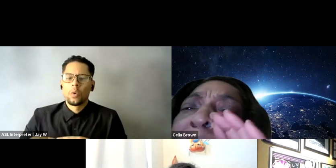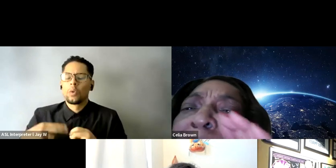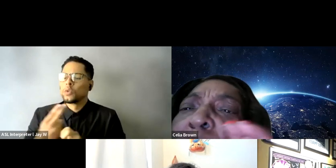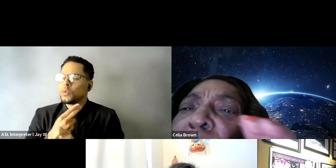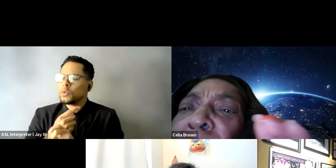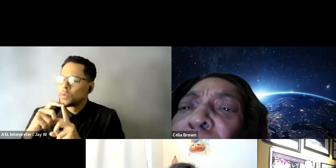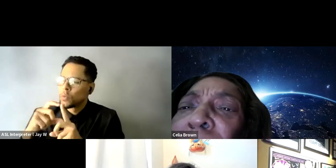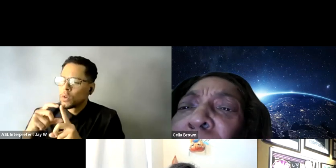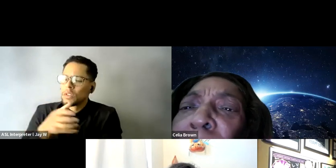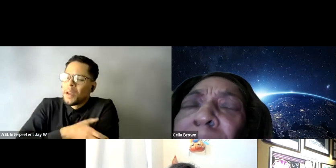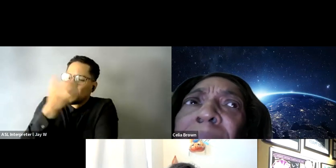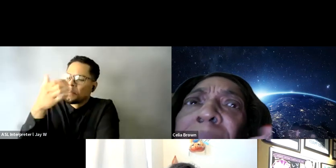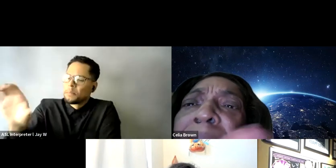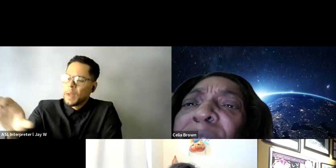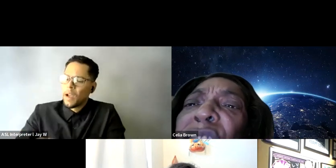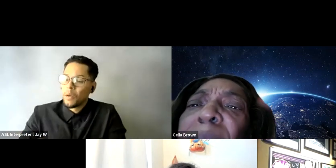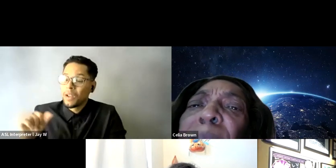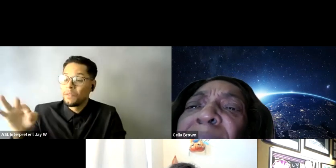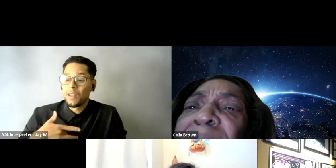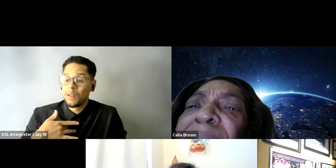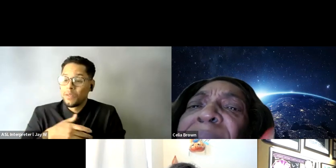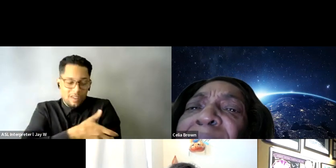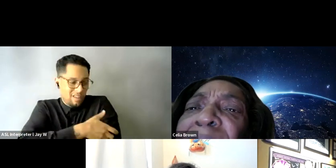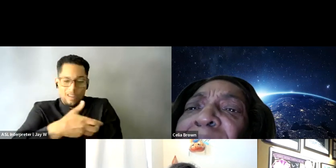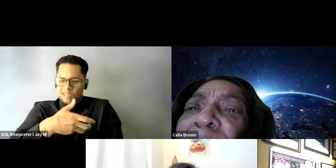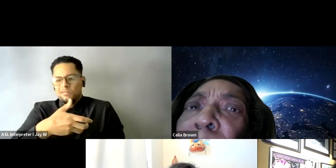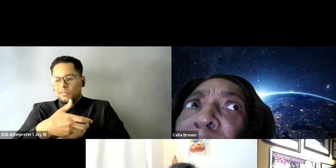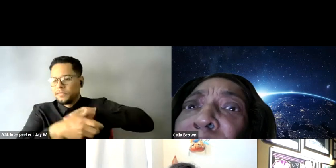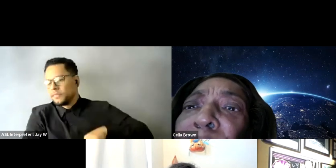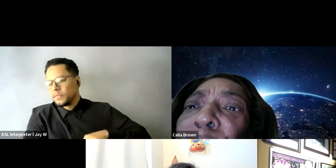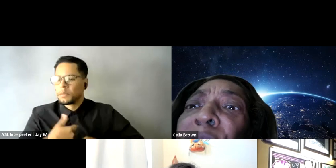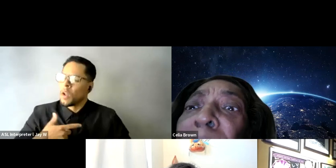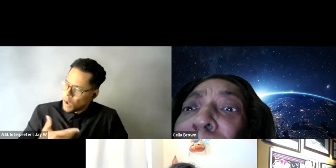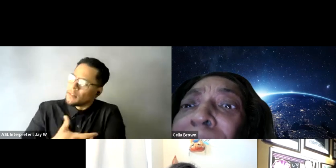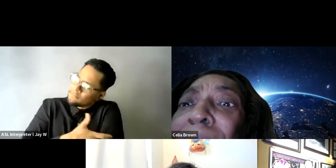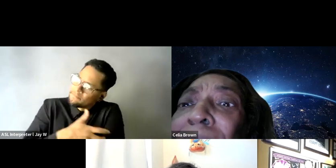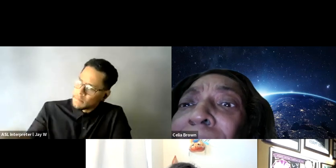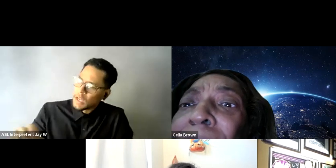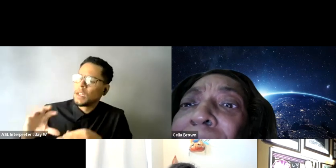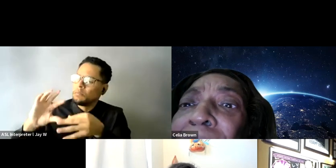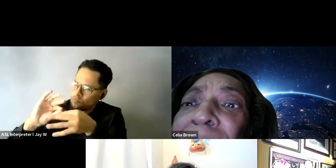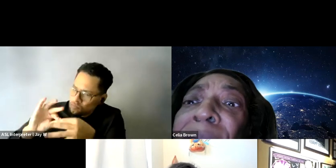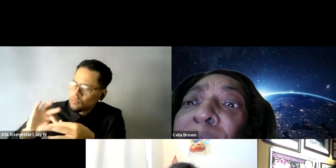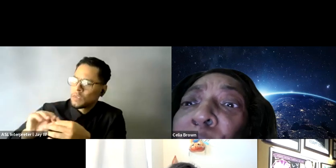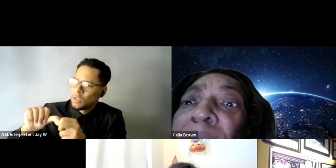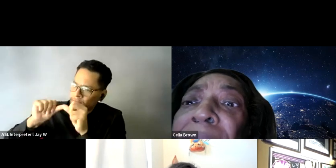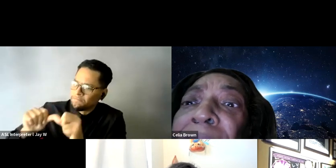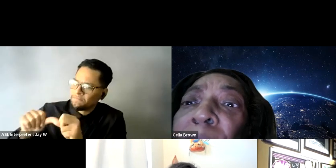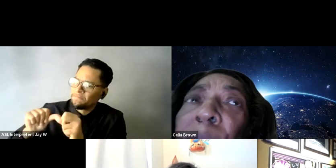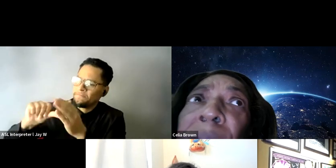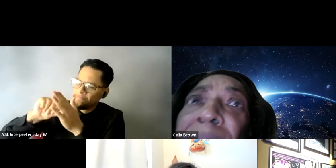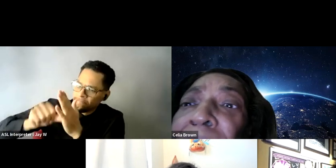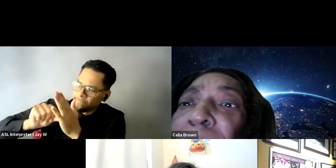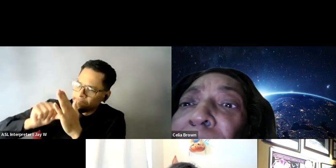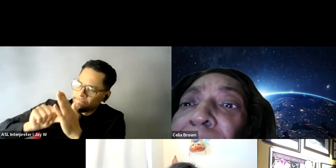even if they don't feel empowered. I just keep saying it like an affirmation to them. And eventually they